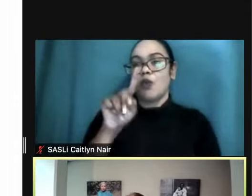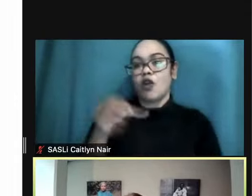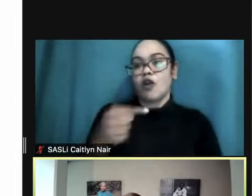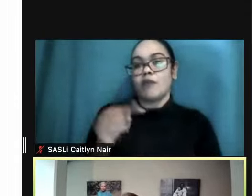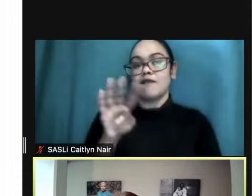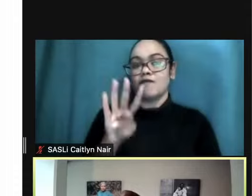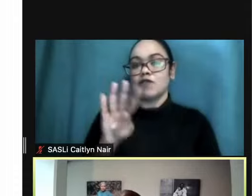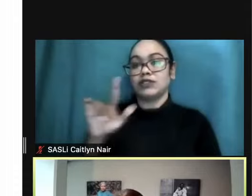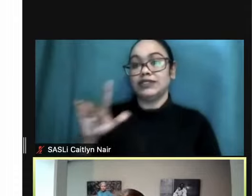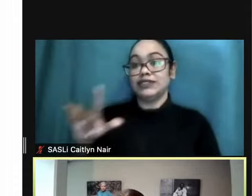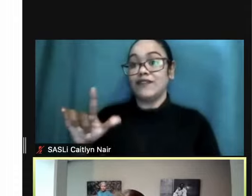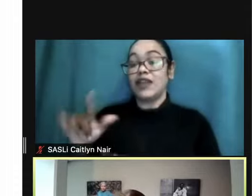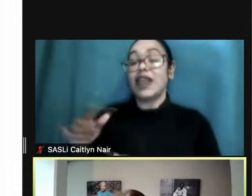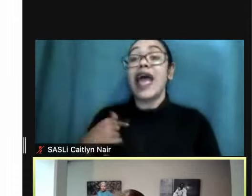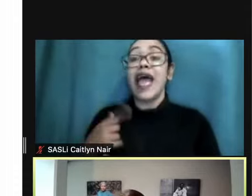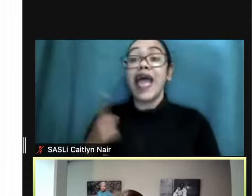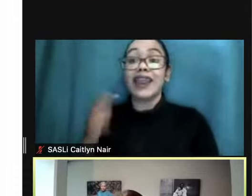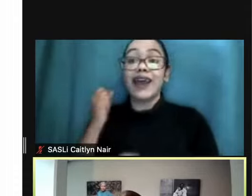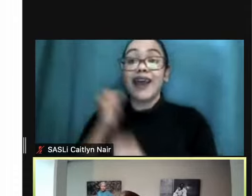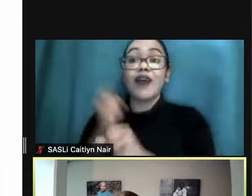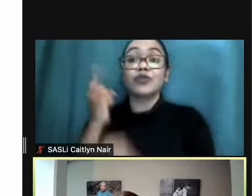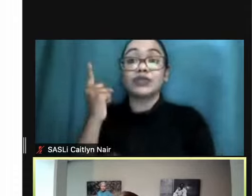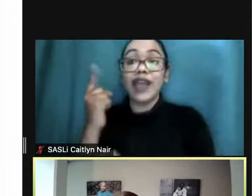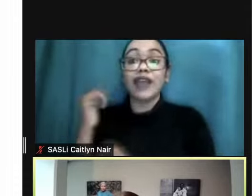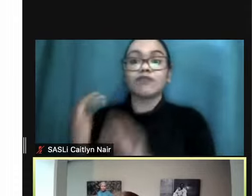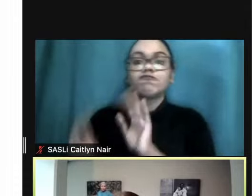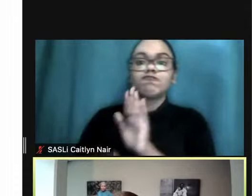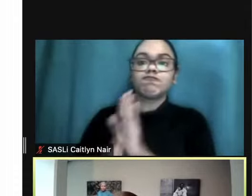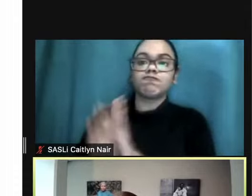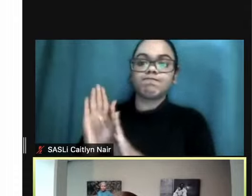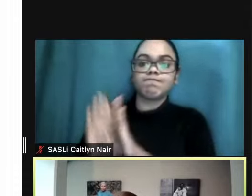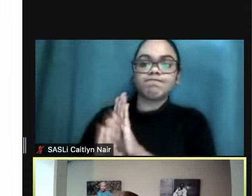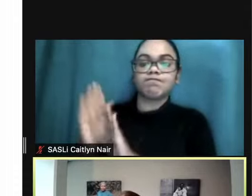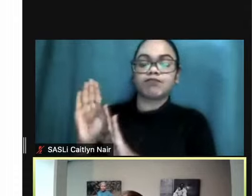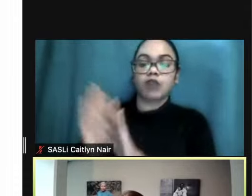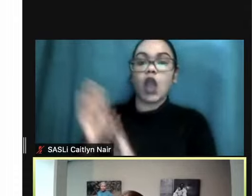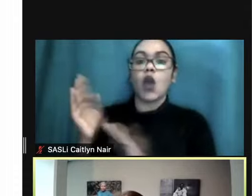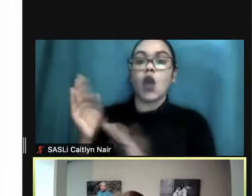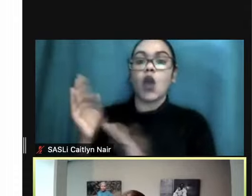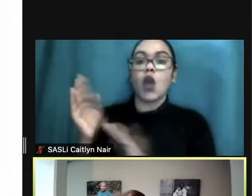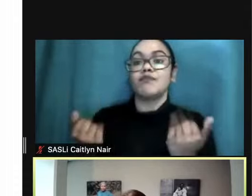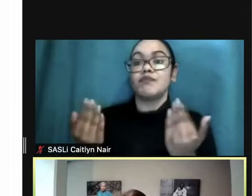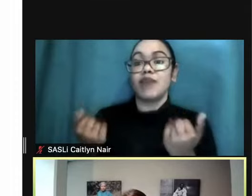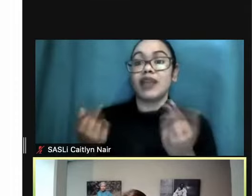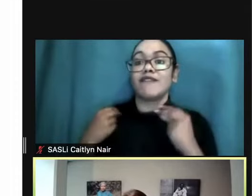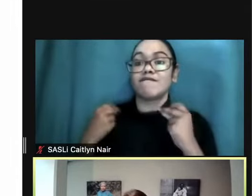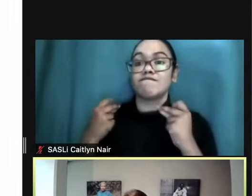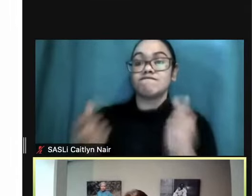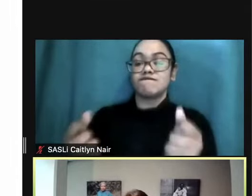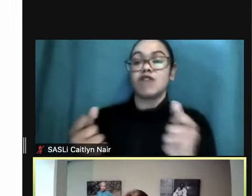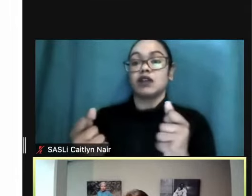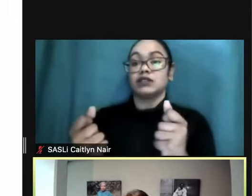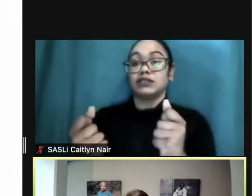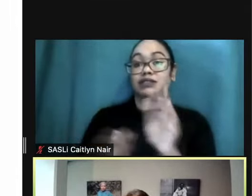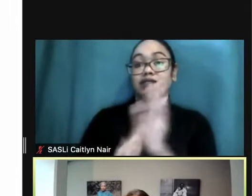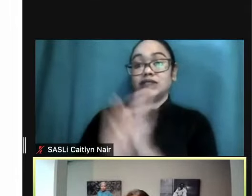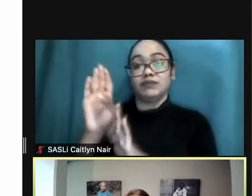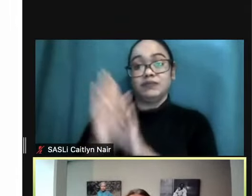Gauteng is approaching near 2, really highlighting that we expect, unfortunately, to see a very fast increase of cases.